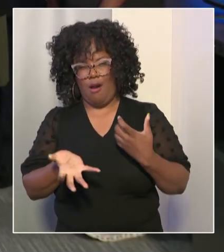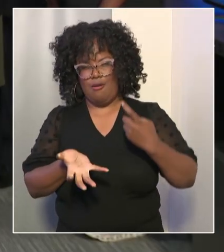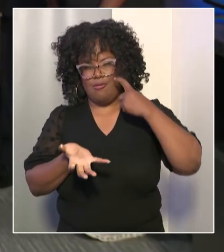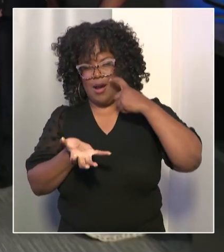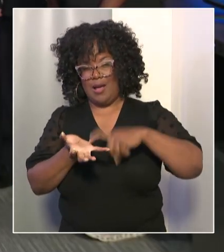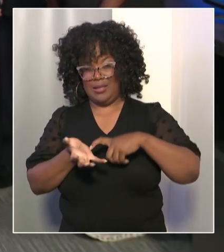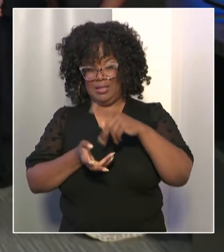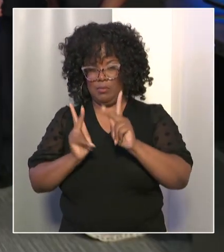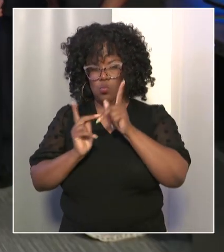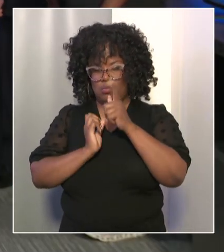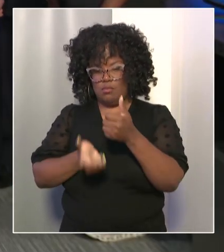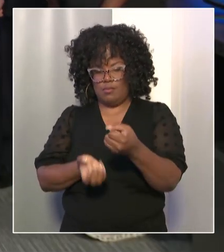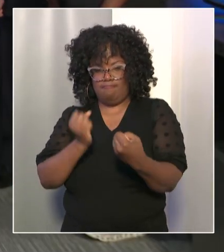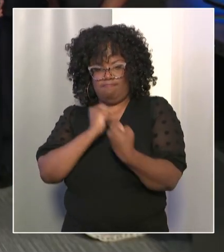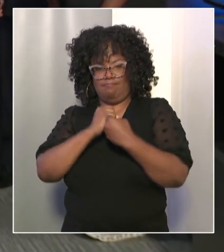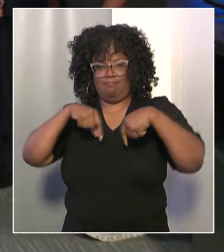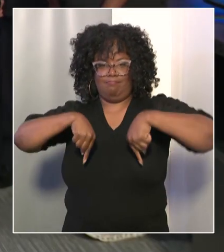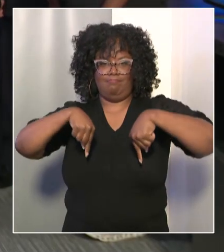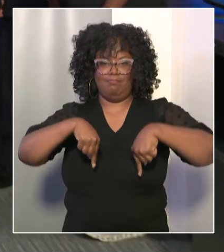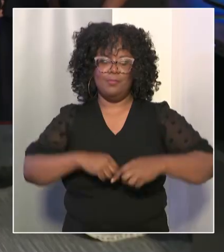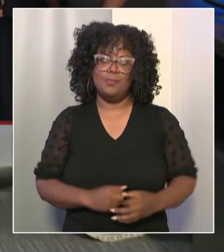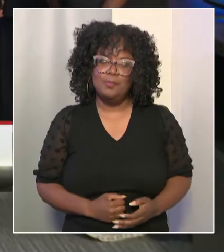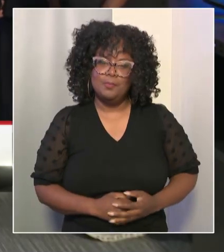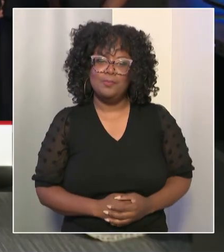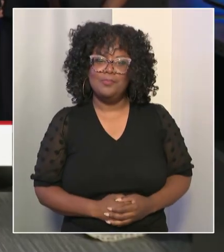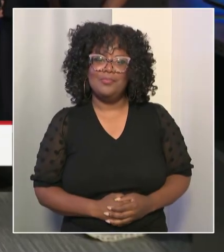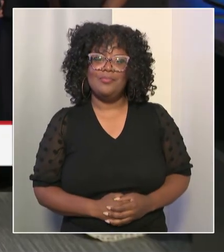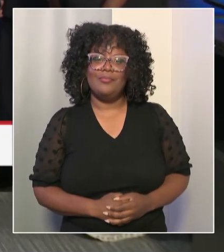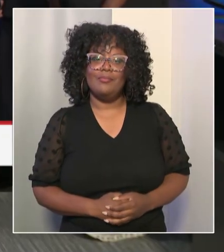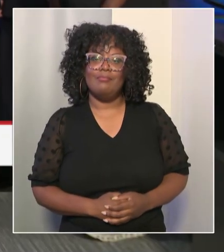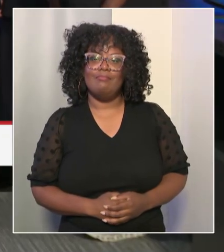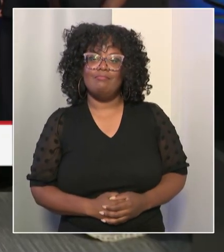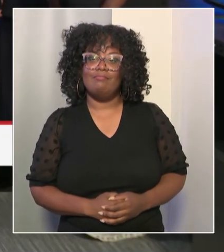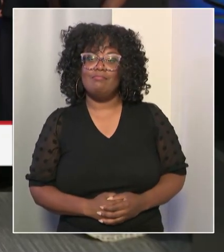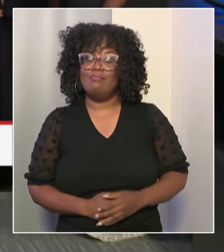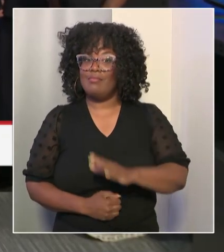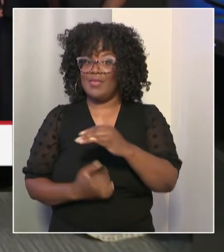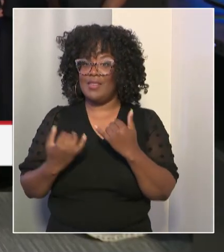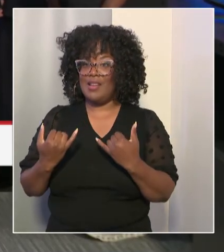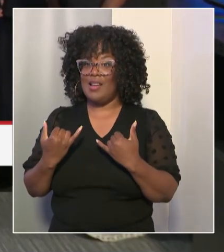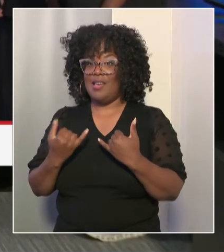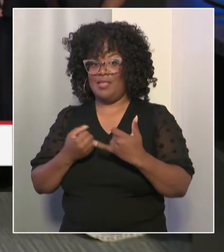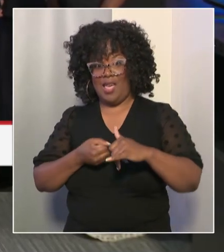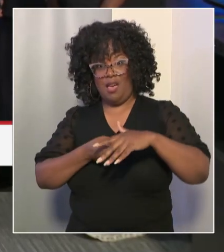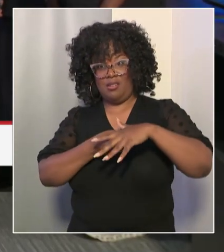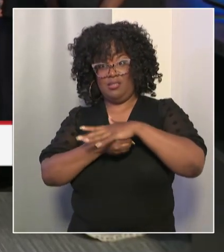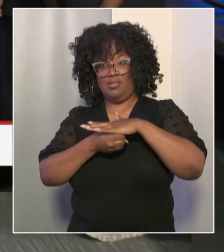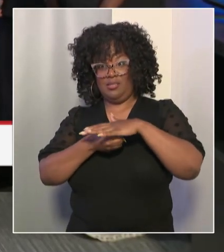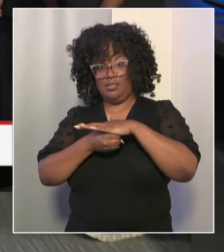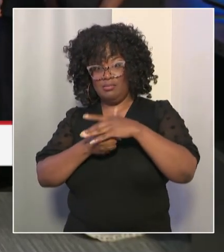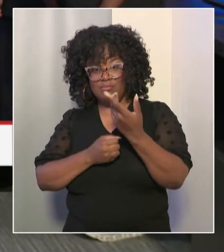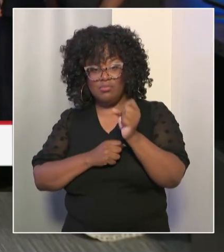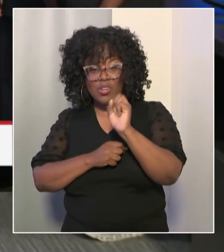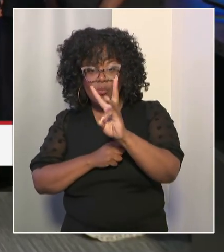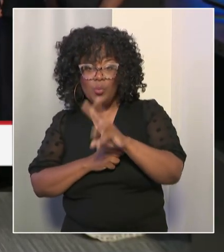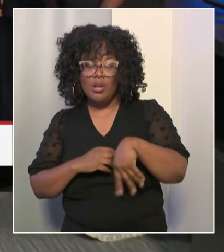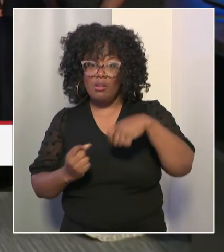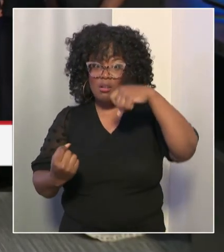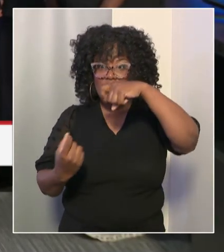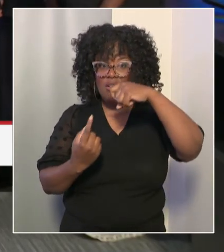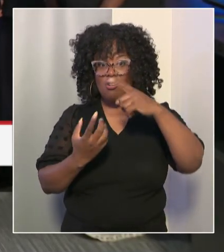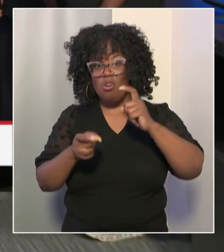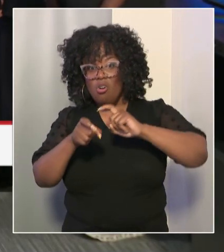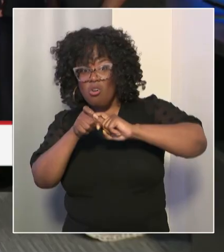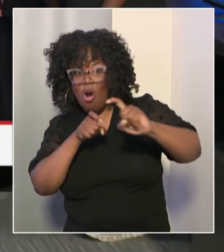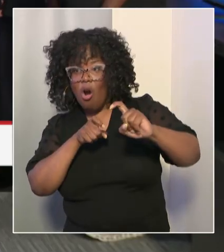our partners who help us with location software, telephony. We have partners who have helped with the design of the building. Architects